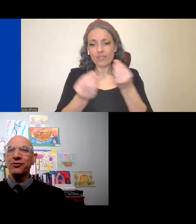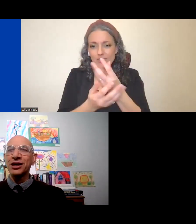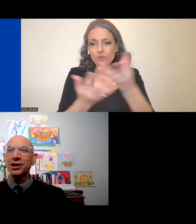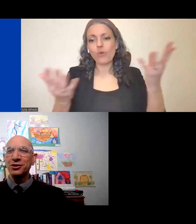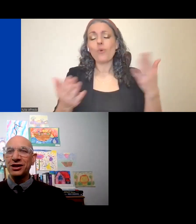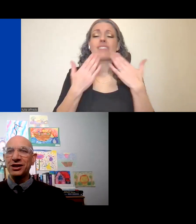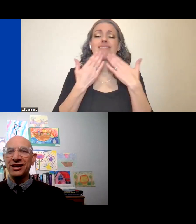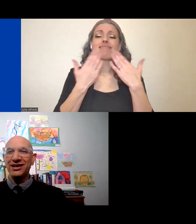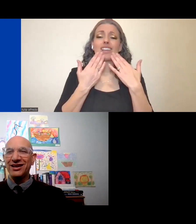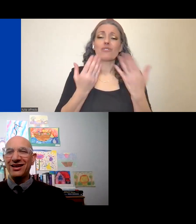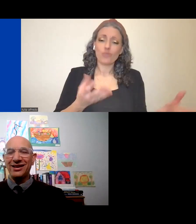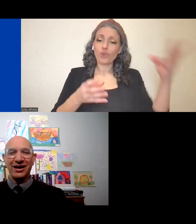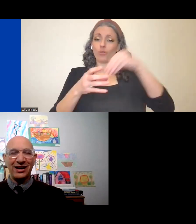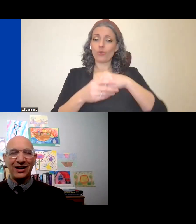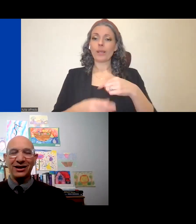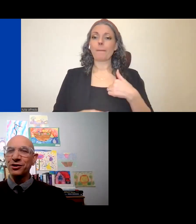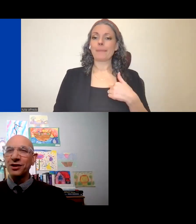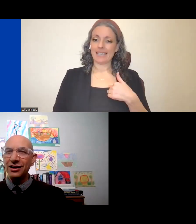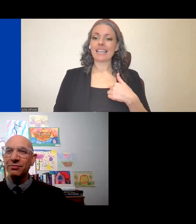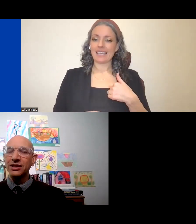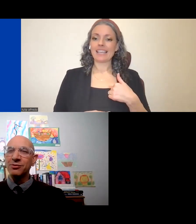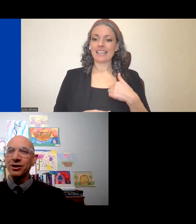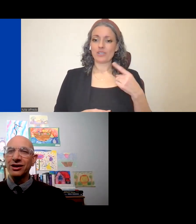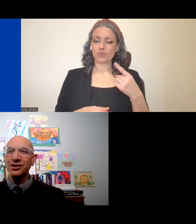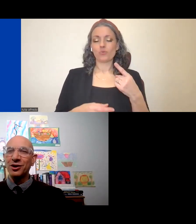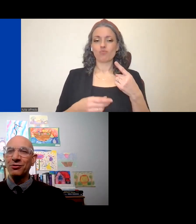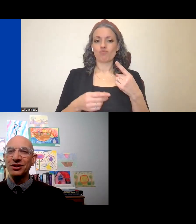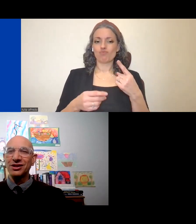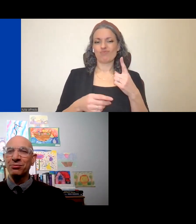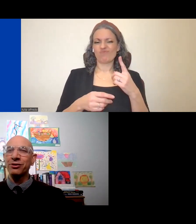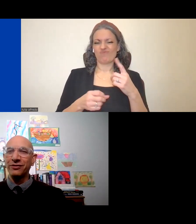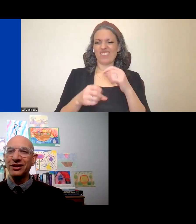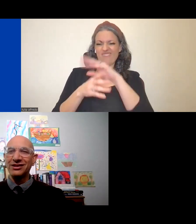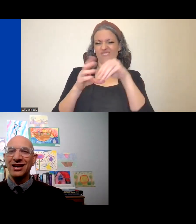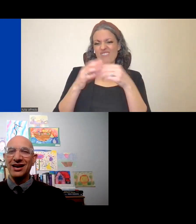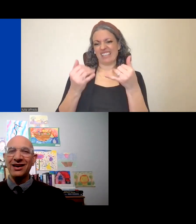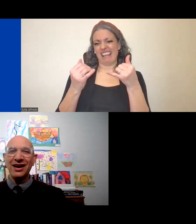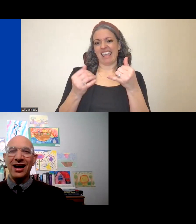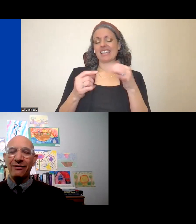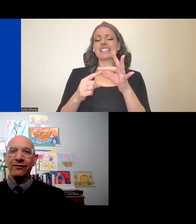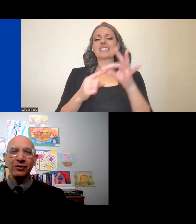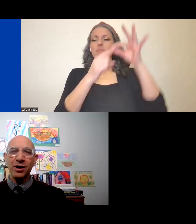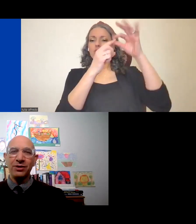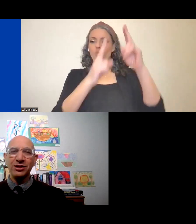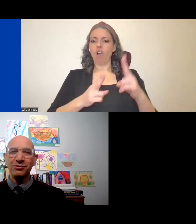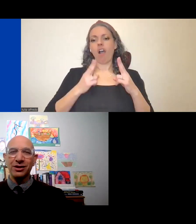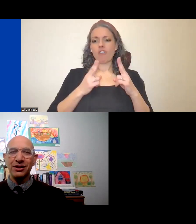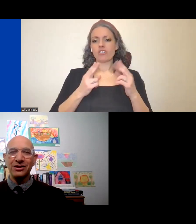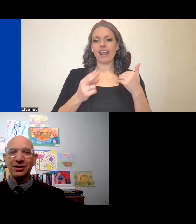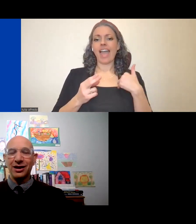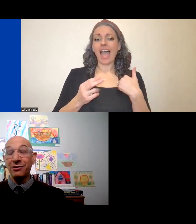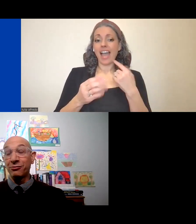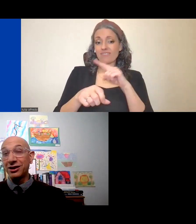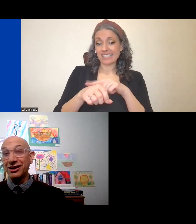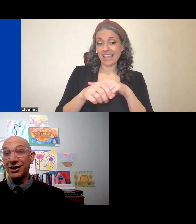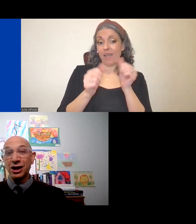thank you for including me in your lineup this morning. It's always a privilege to have a few moments with